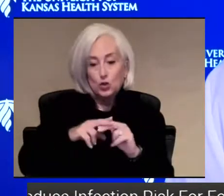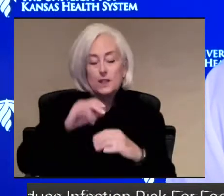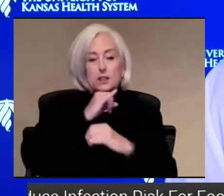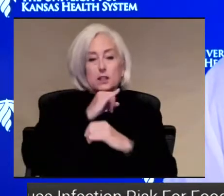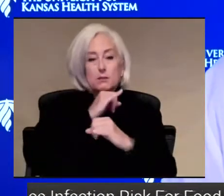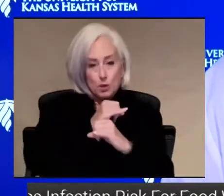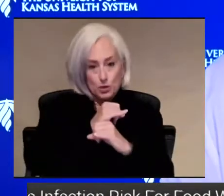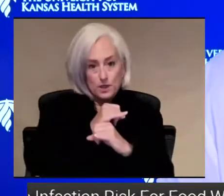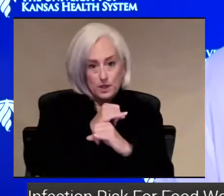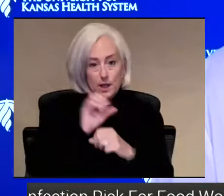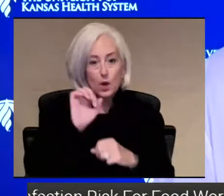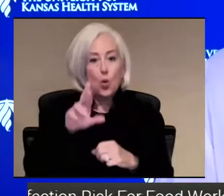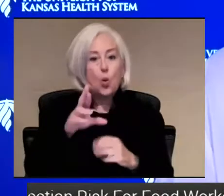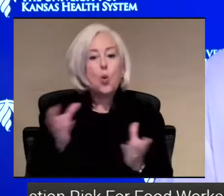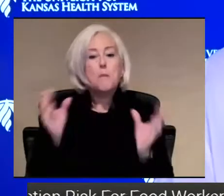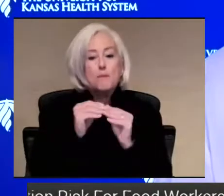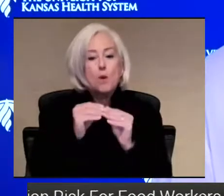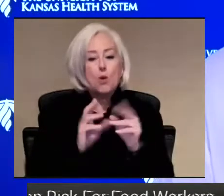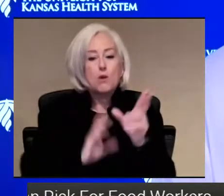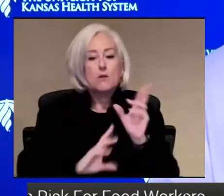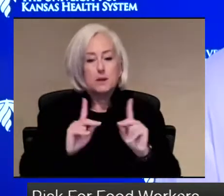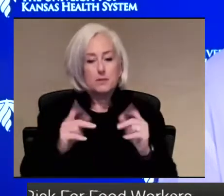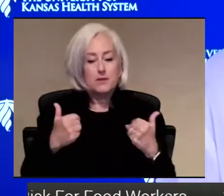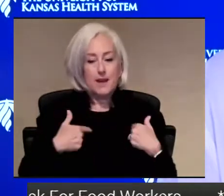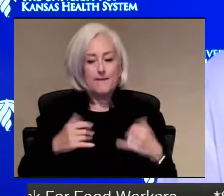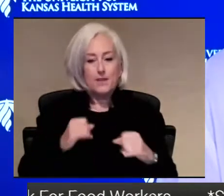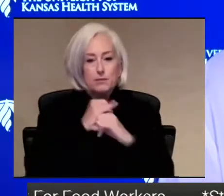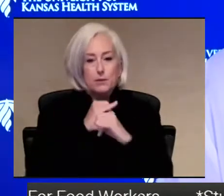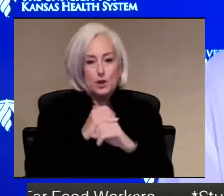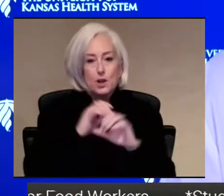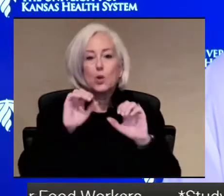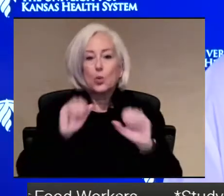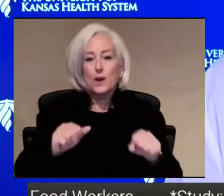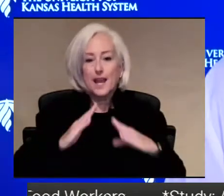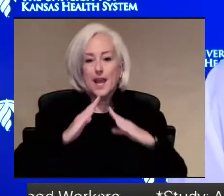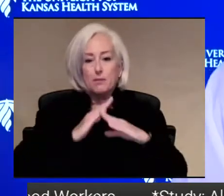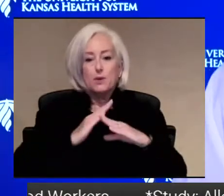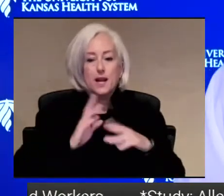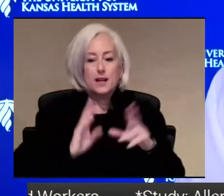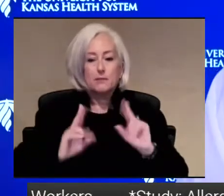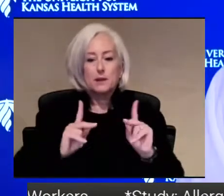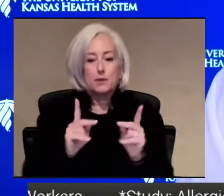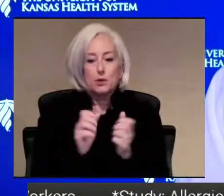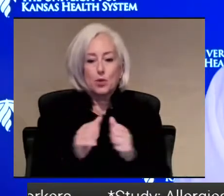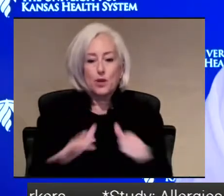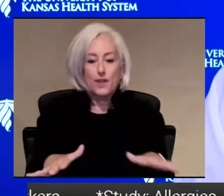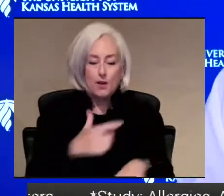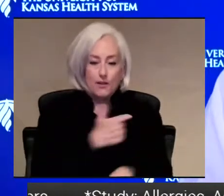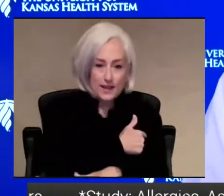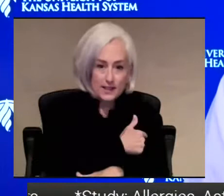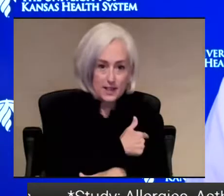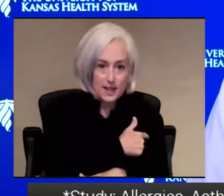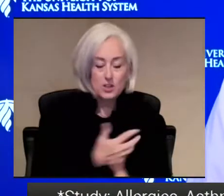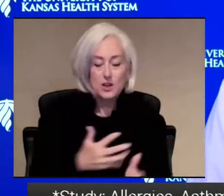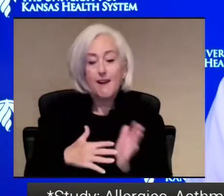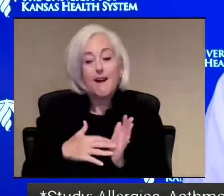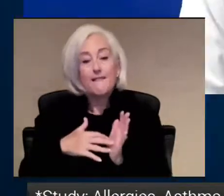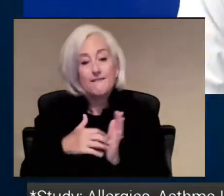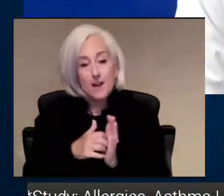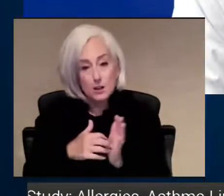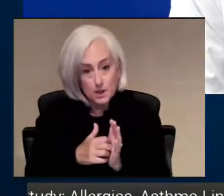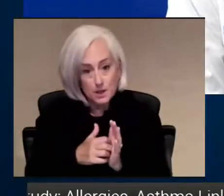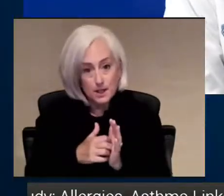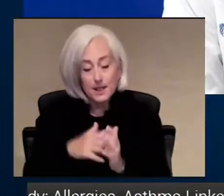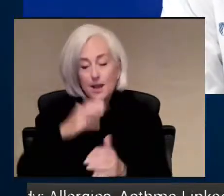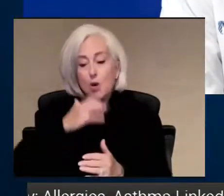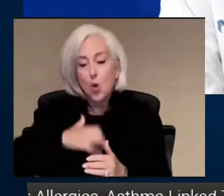to protecting the most vulnerable, those who aren't vaccinated, and of course the elderly and those with comorbid conditions. You